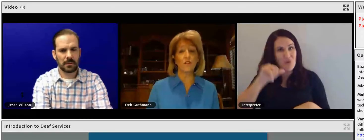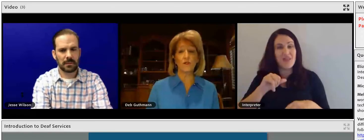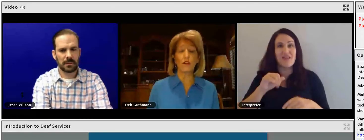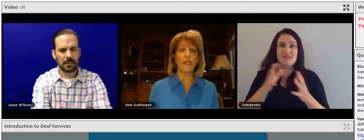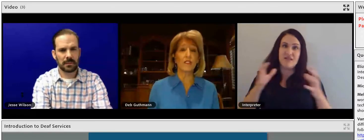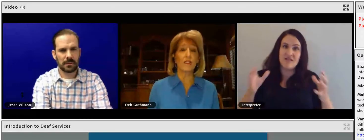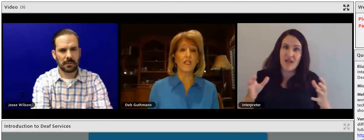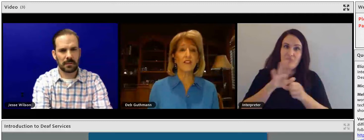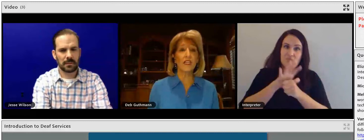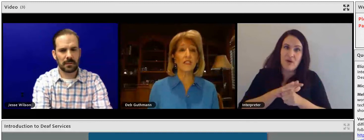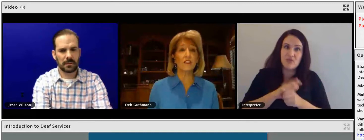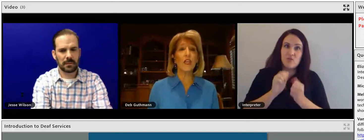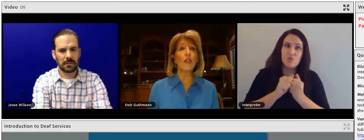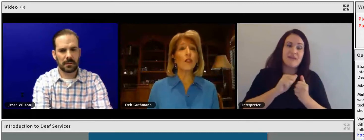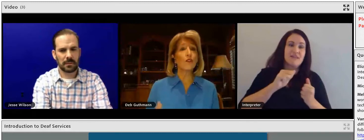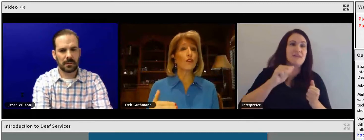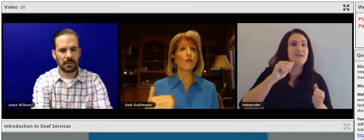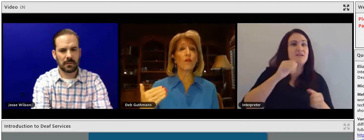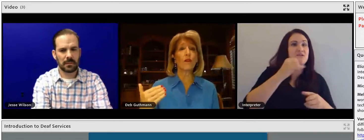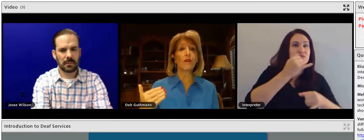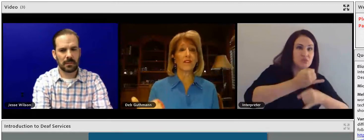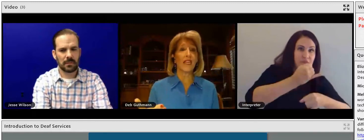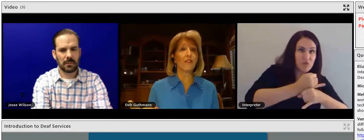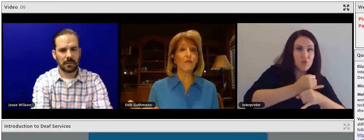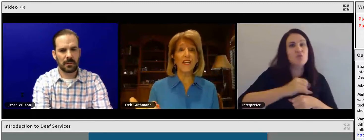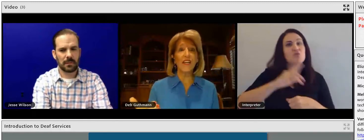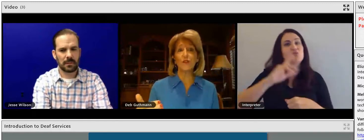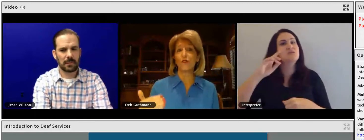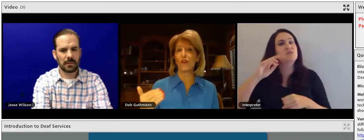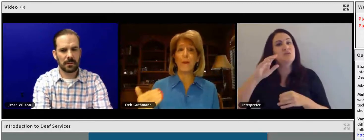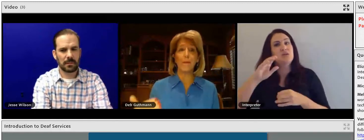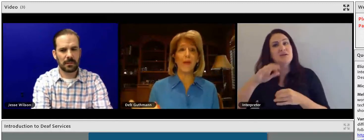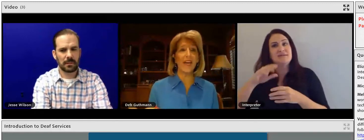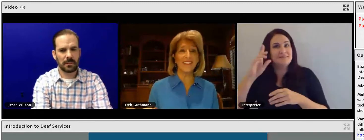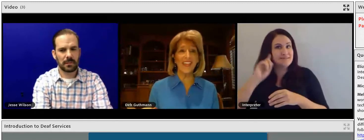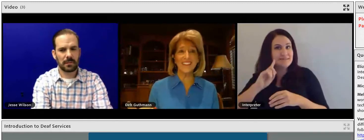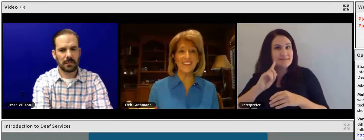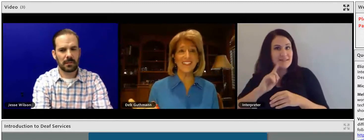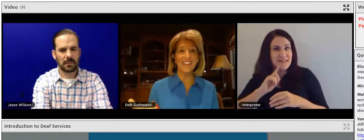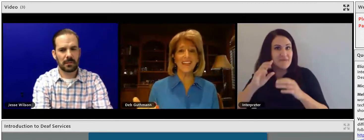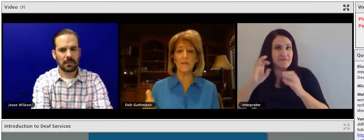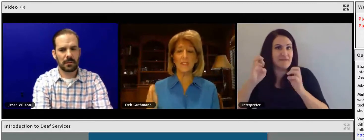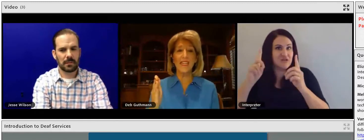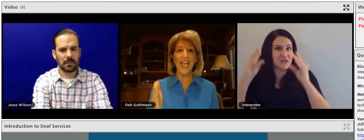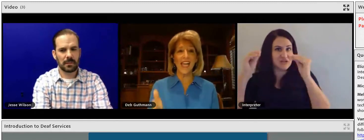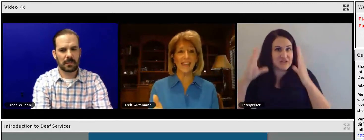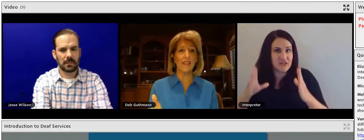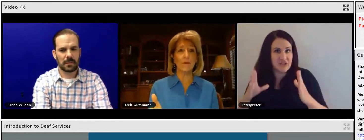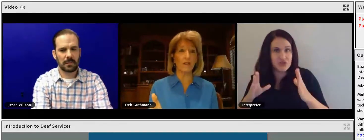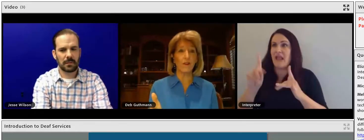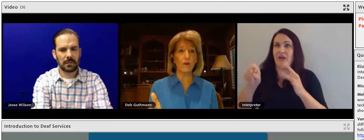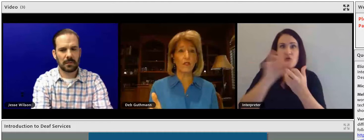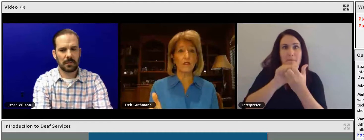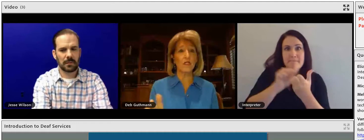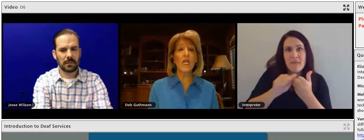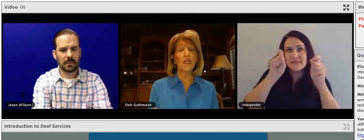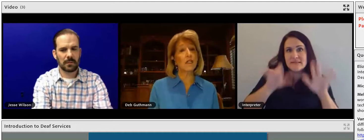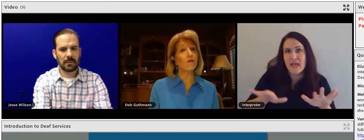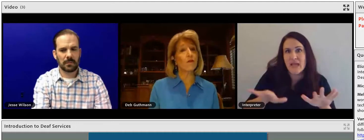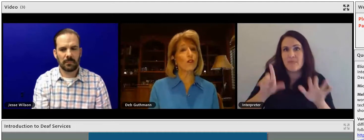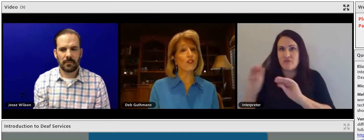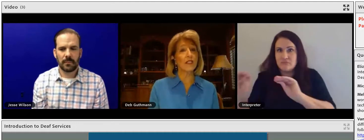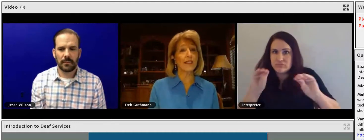schools for the deaf and teachers working with deaf kids to get through high school, pass exit exams, and academics